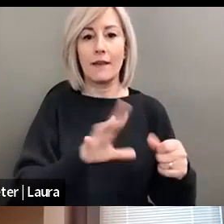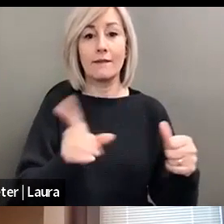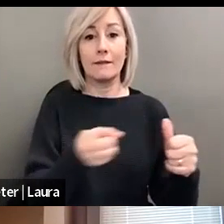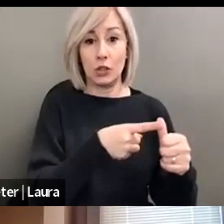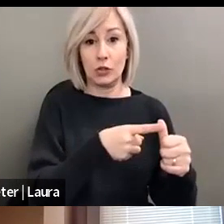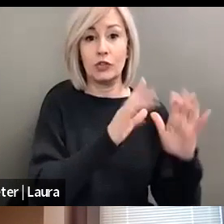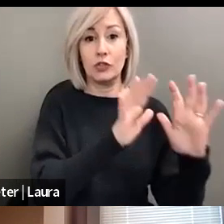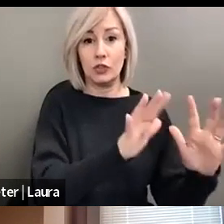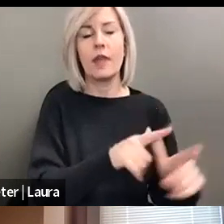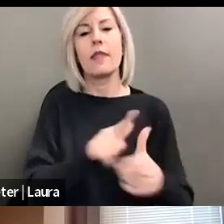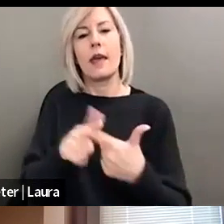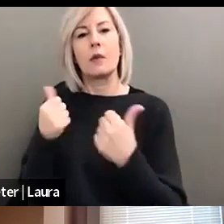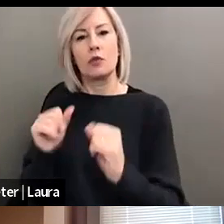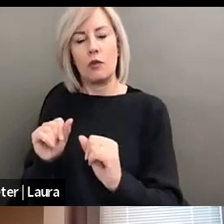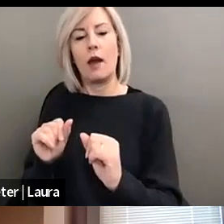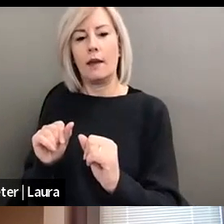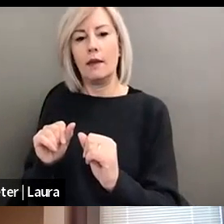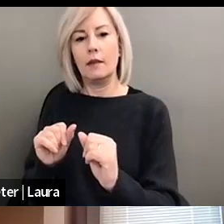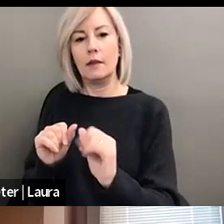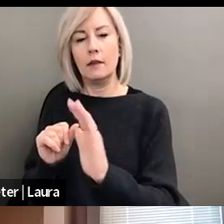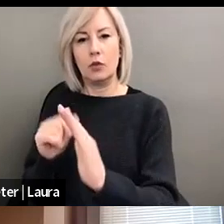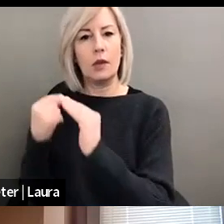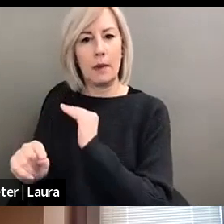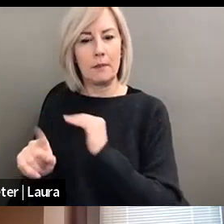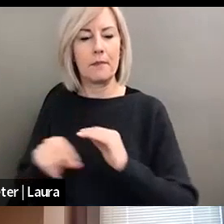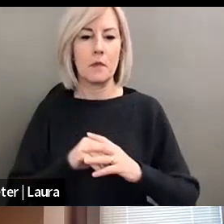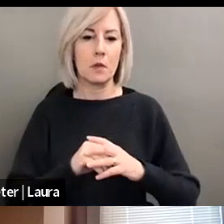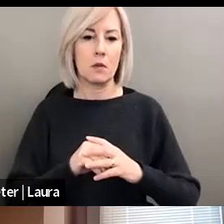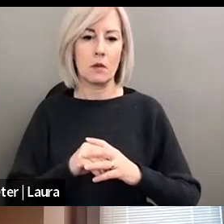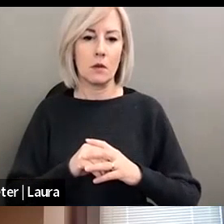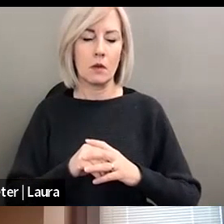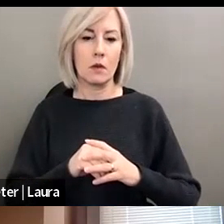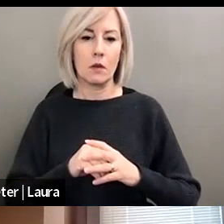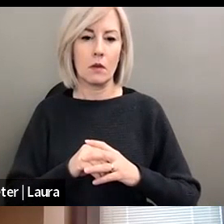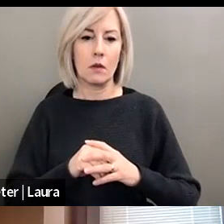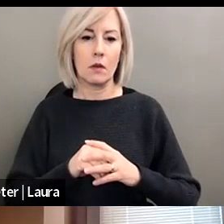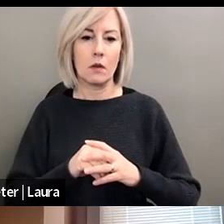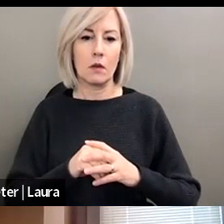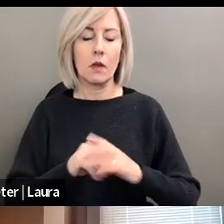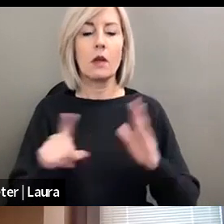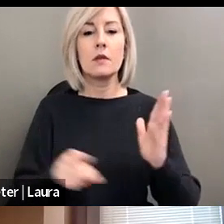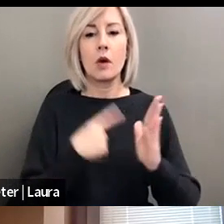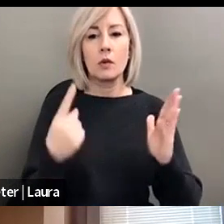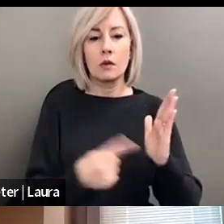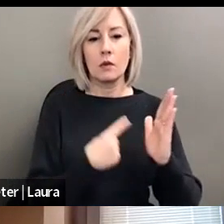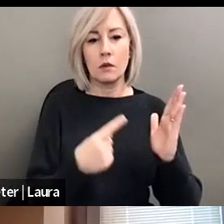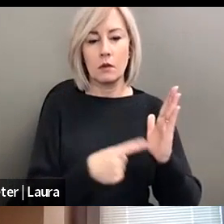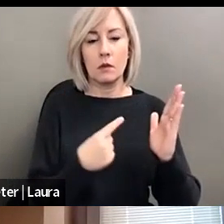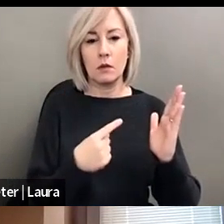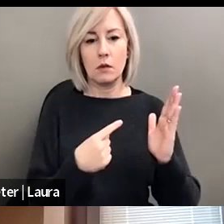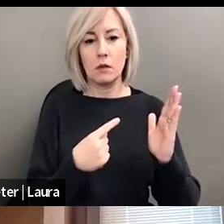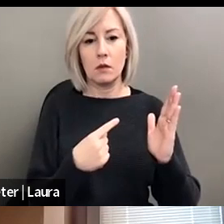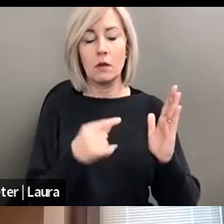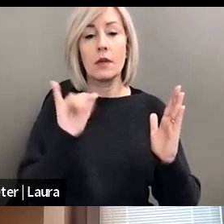and then I will try to get to your email. And so sometimes if